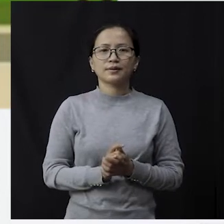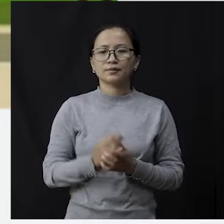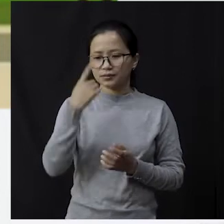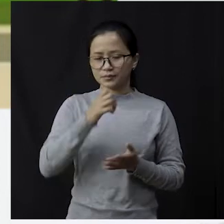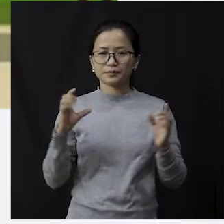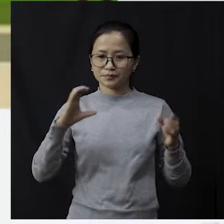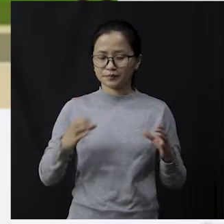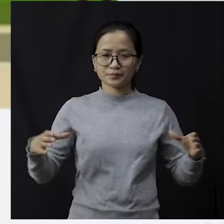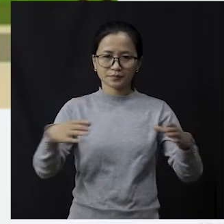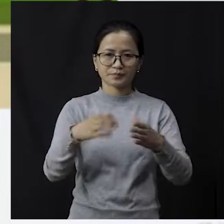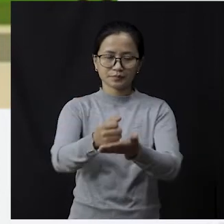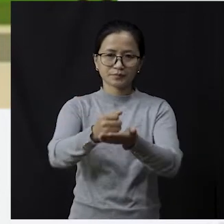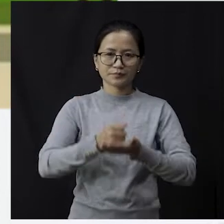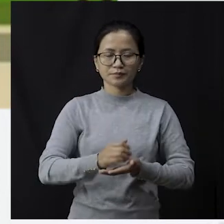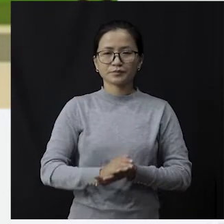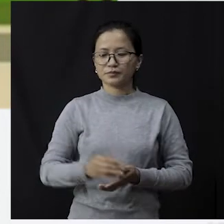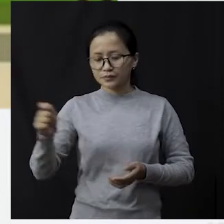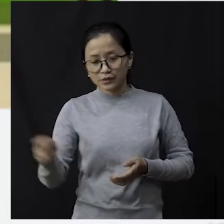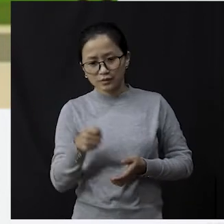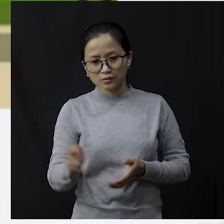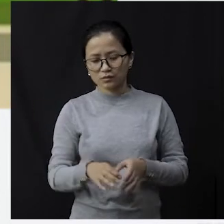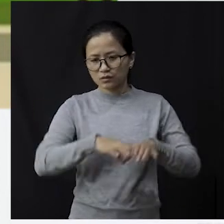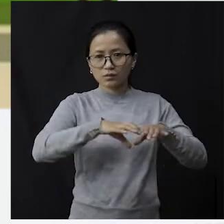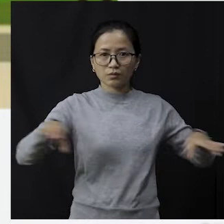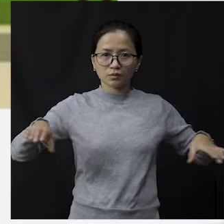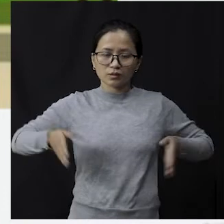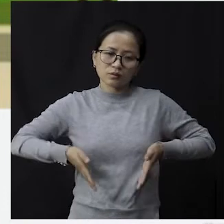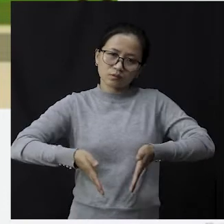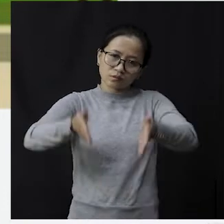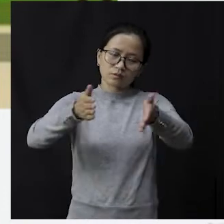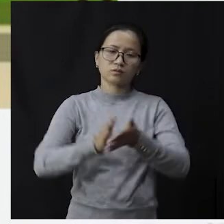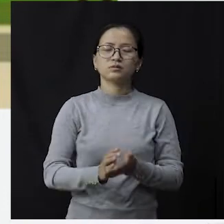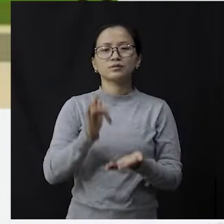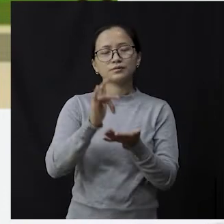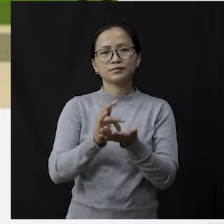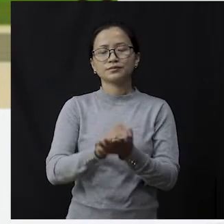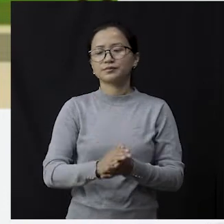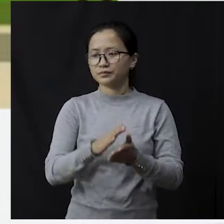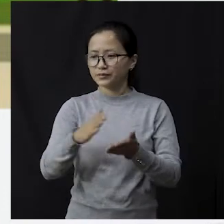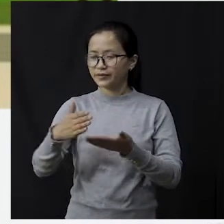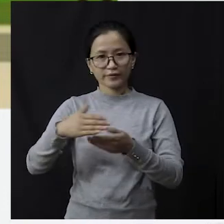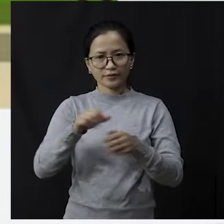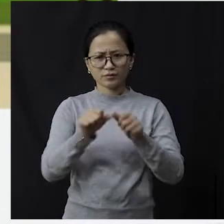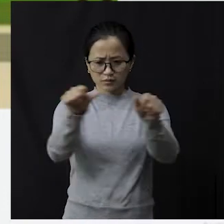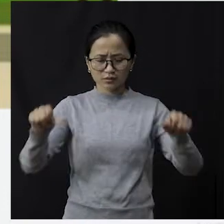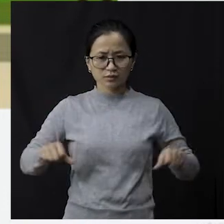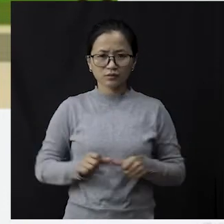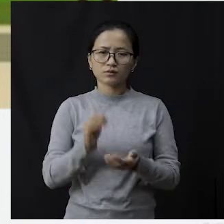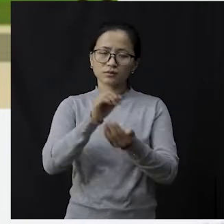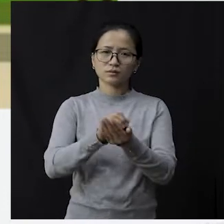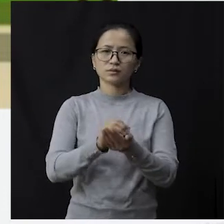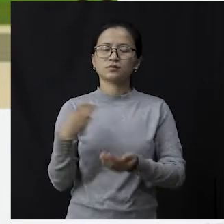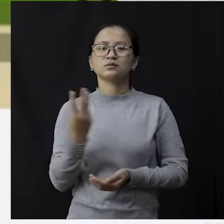who help us by sweeping the streets and the roads in our locality, and the sweepers help us by